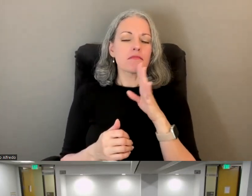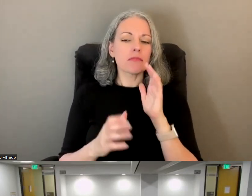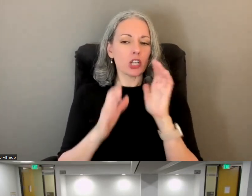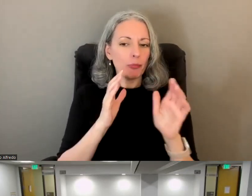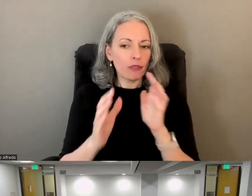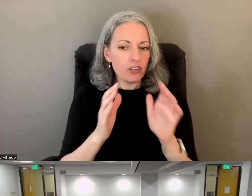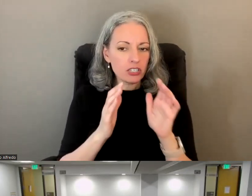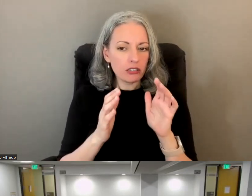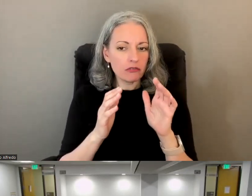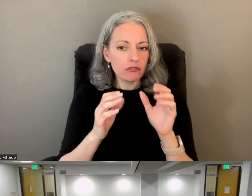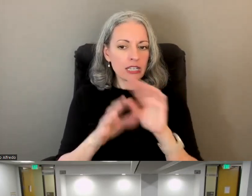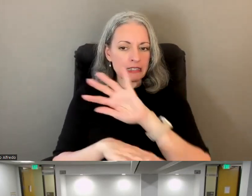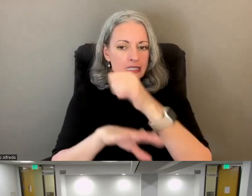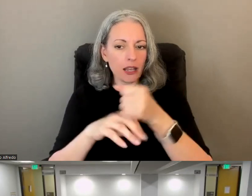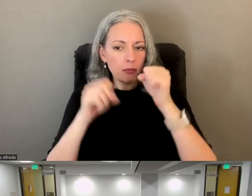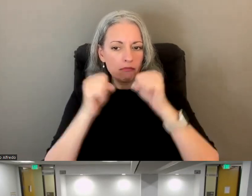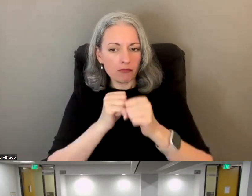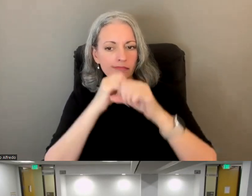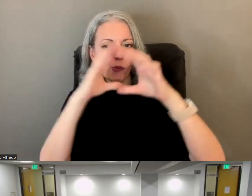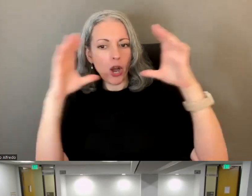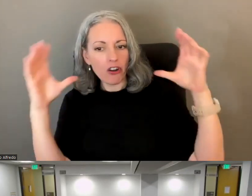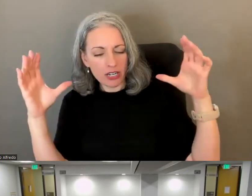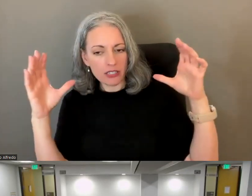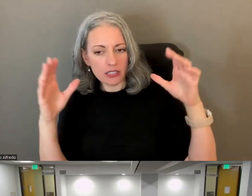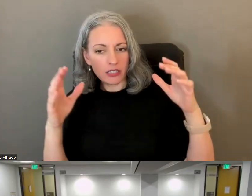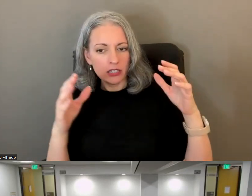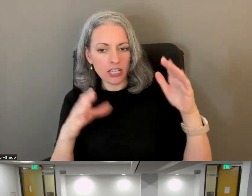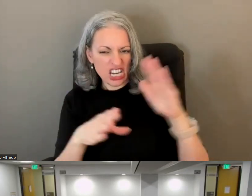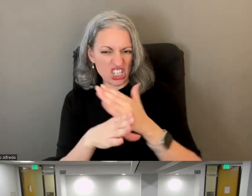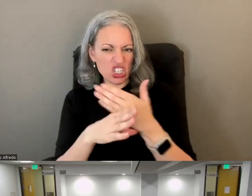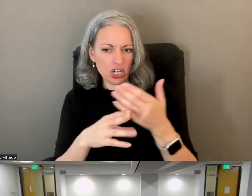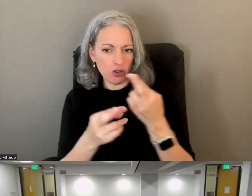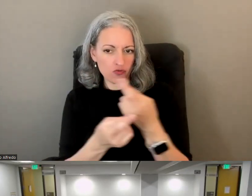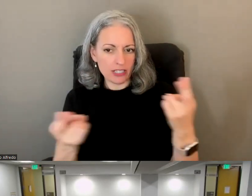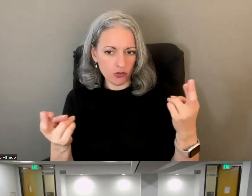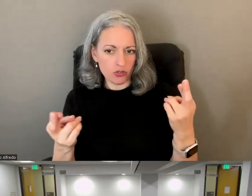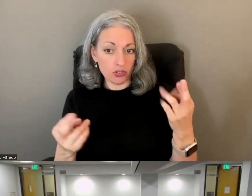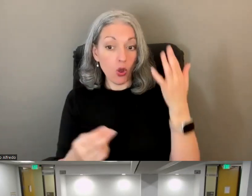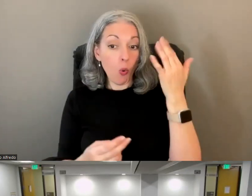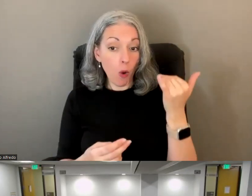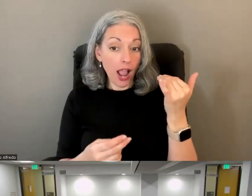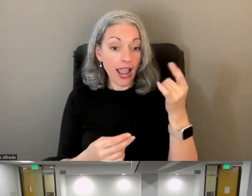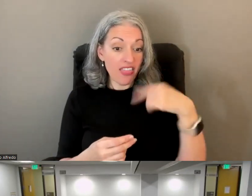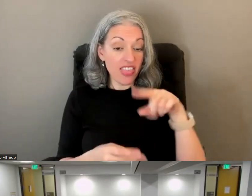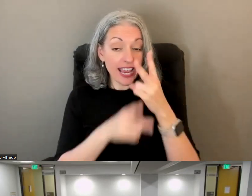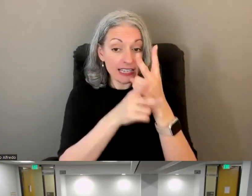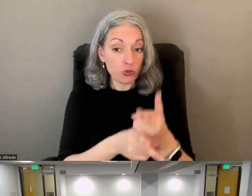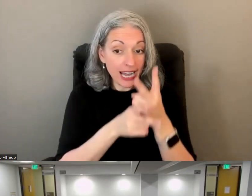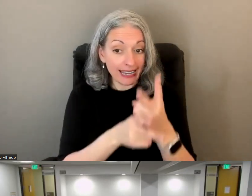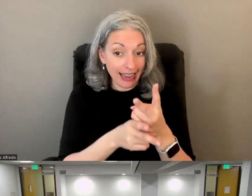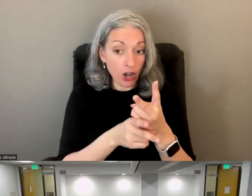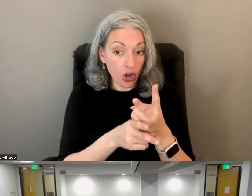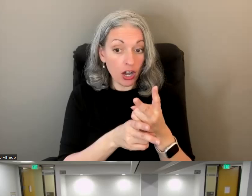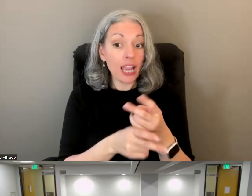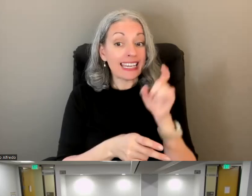awareness and sharing this resource out there, because caregivers need help, and there's one every